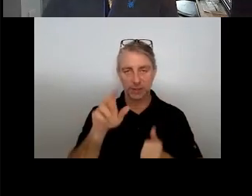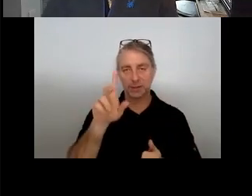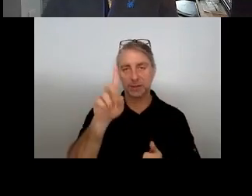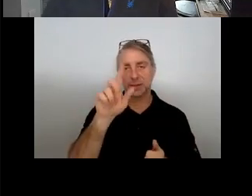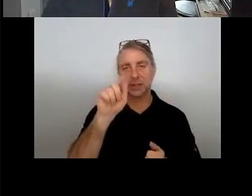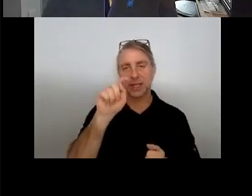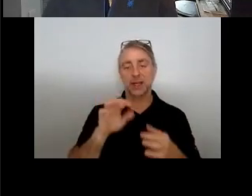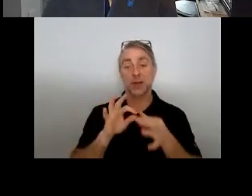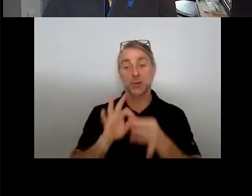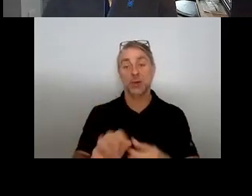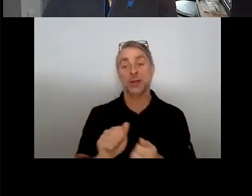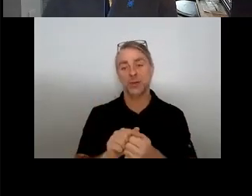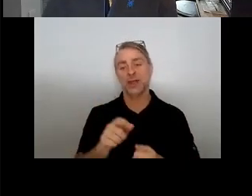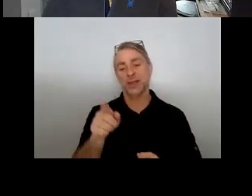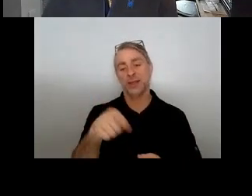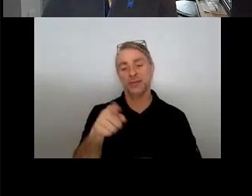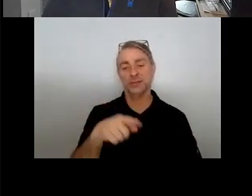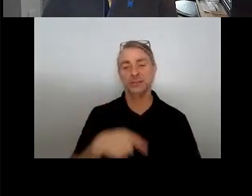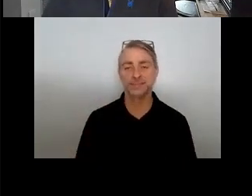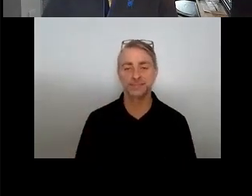that.